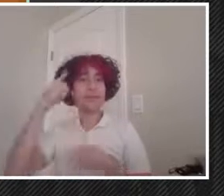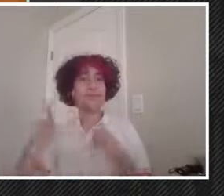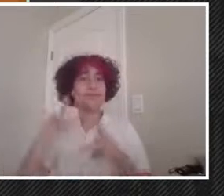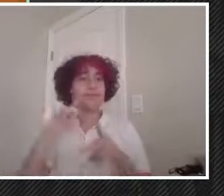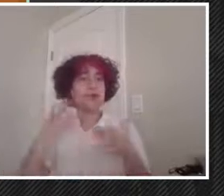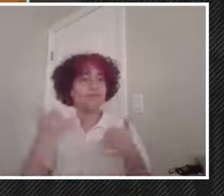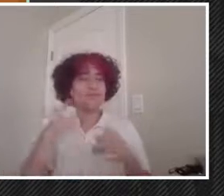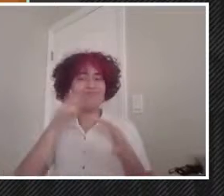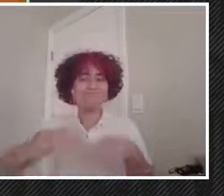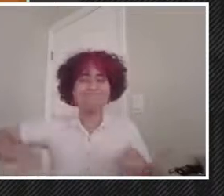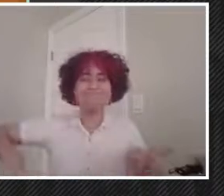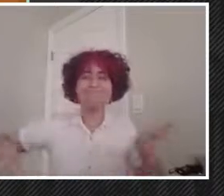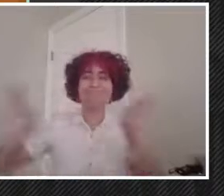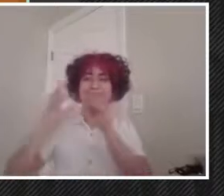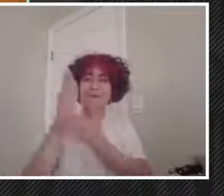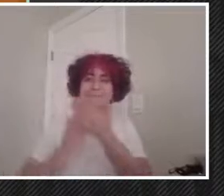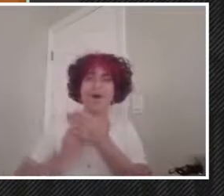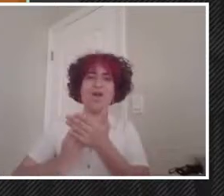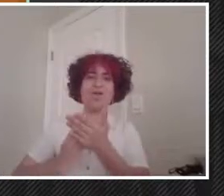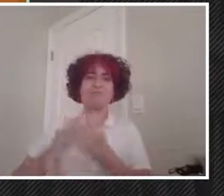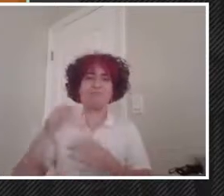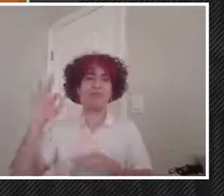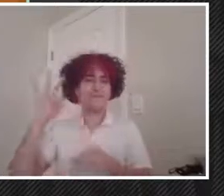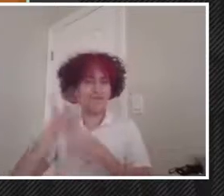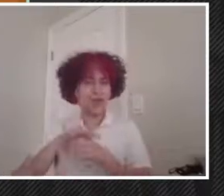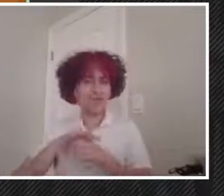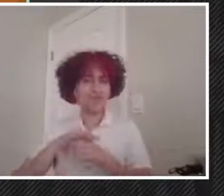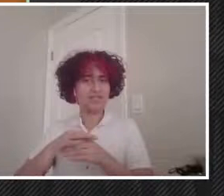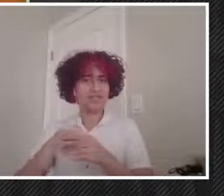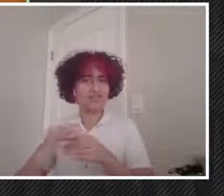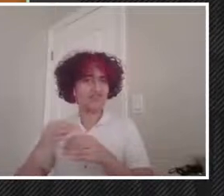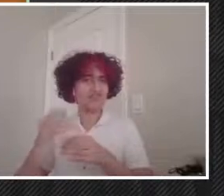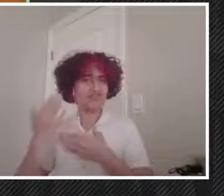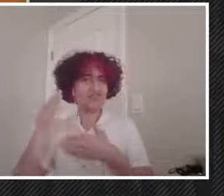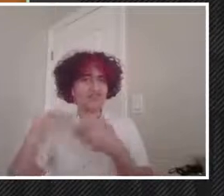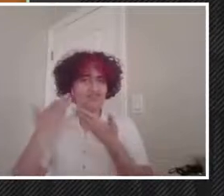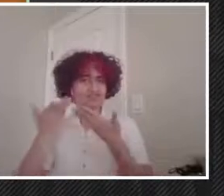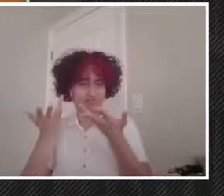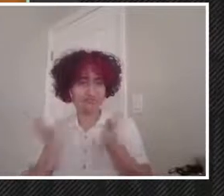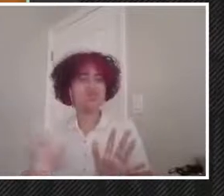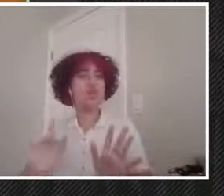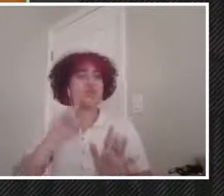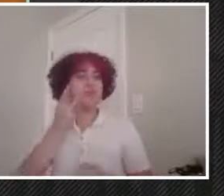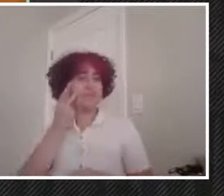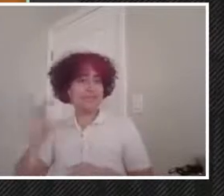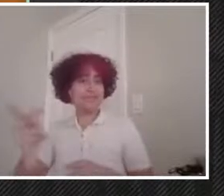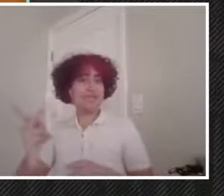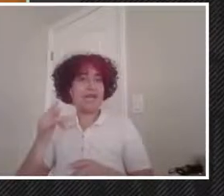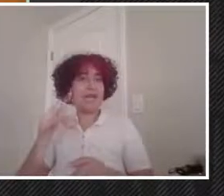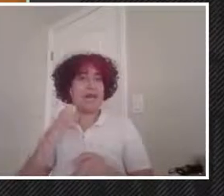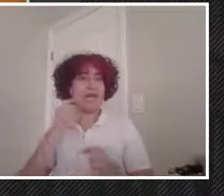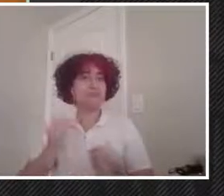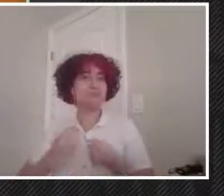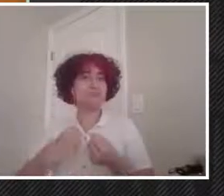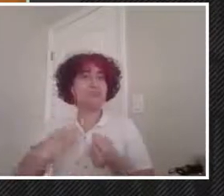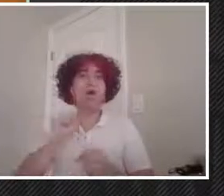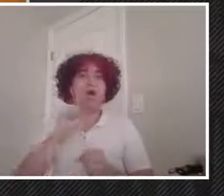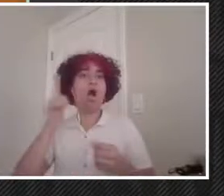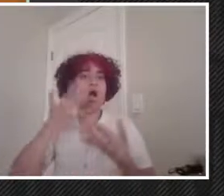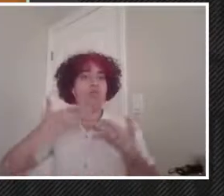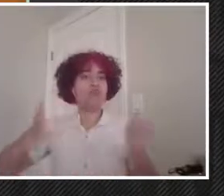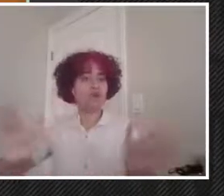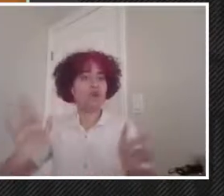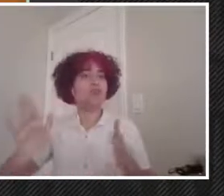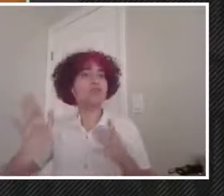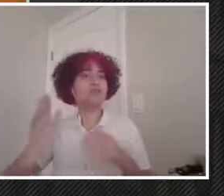election results that we've seen, and there was an unprecedented political participation across America. And many of the leaders that